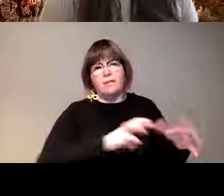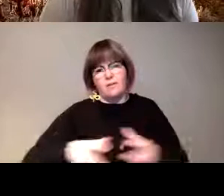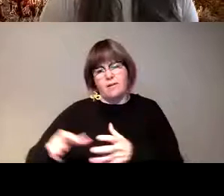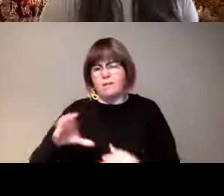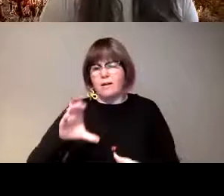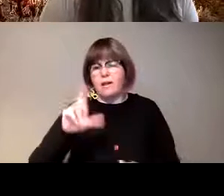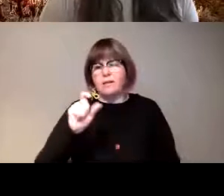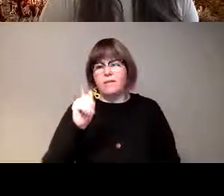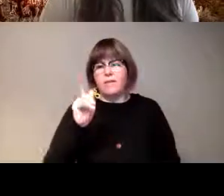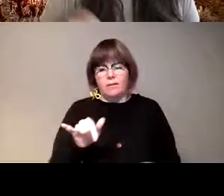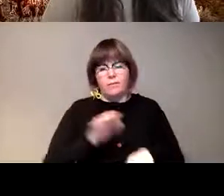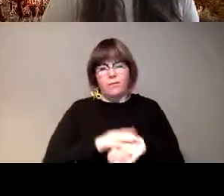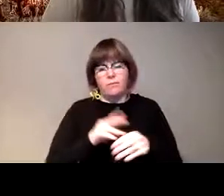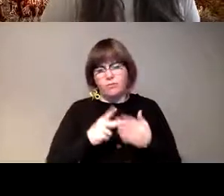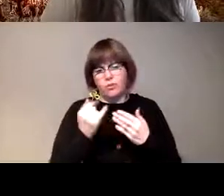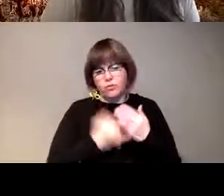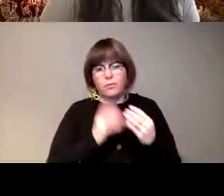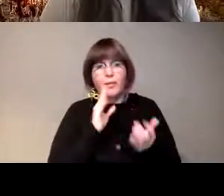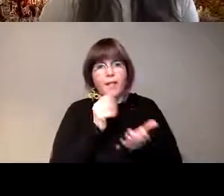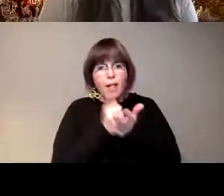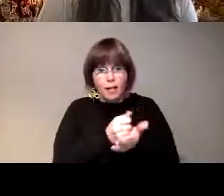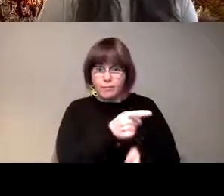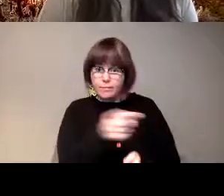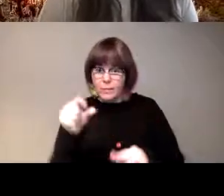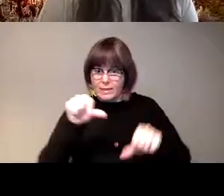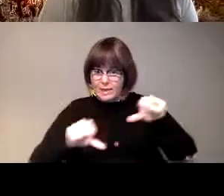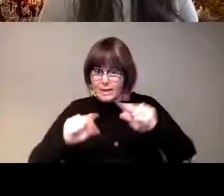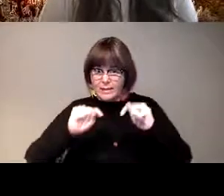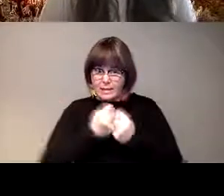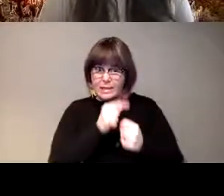these projects. And this actually helps the science teams